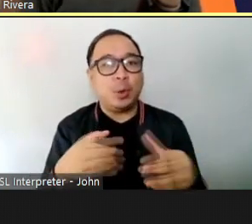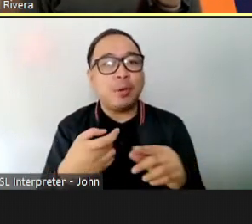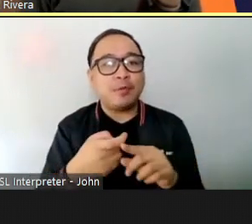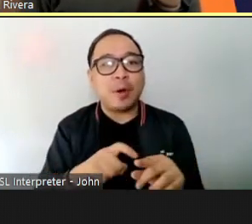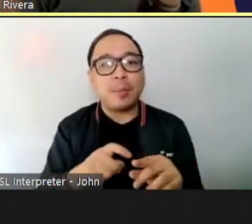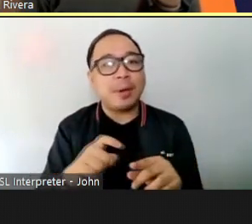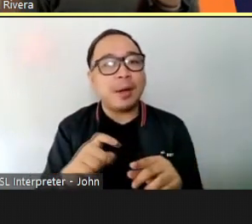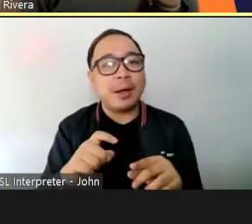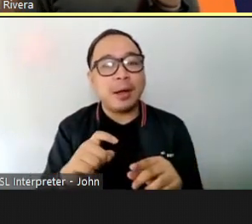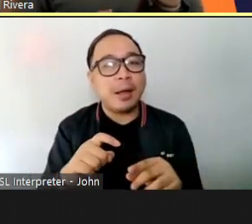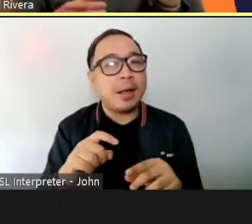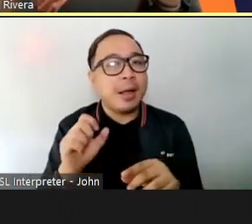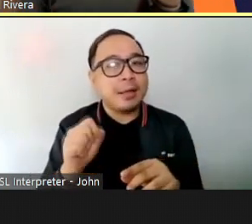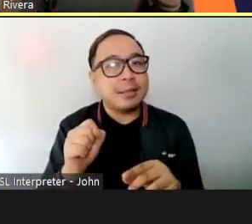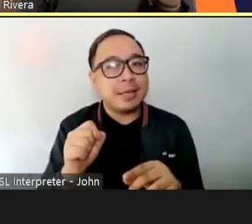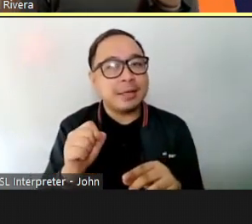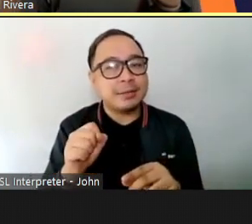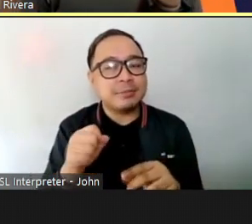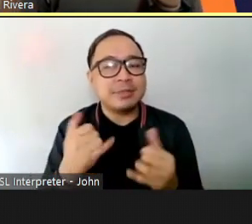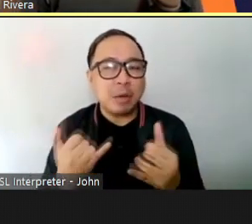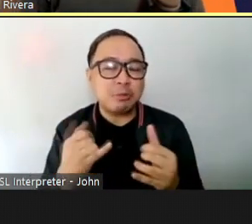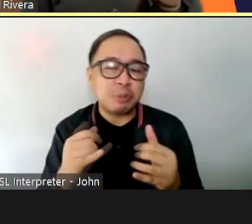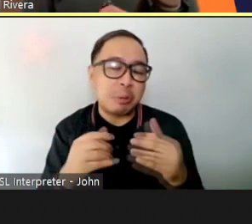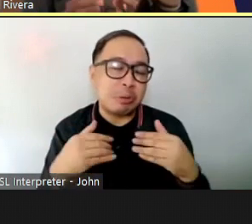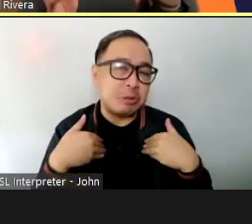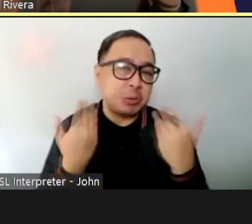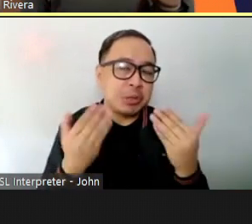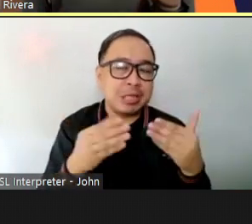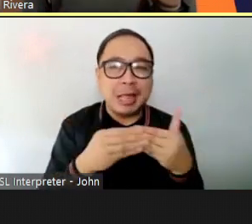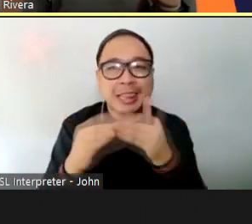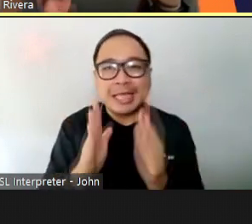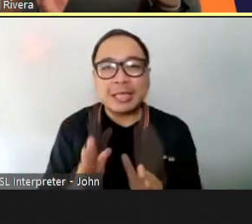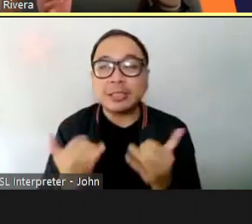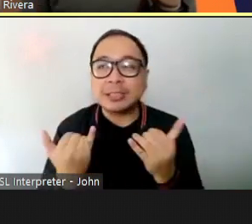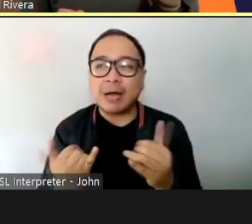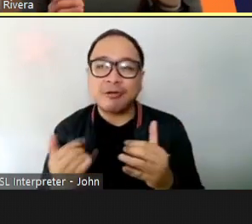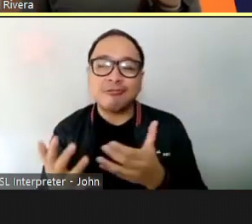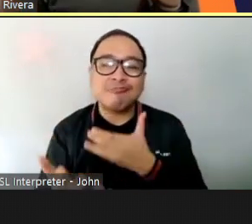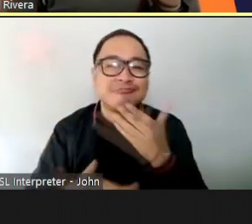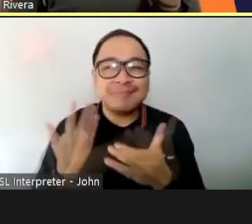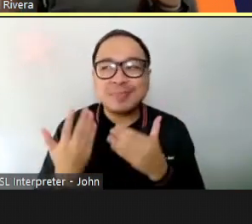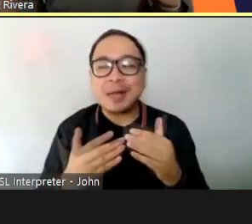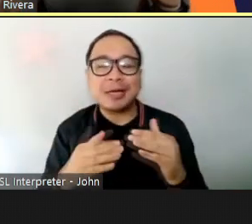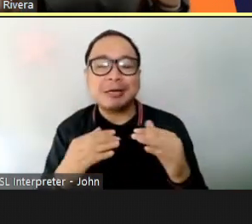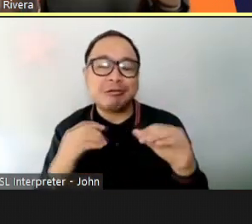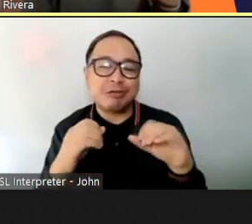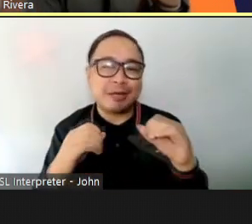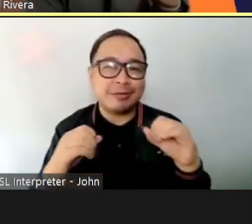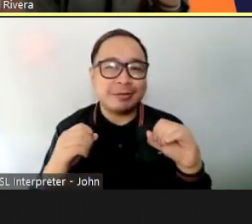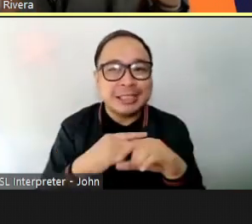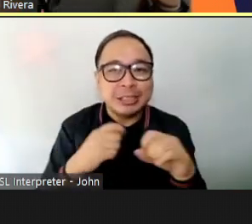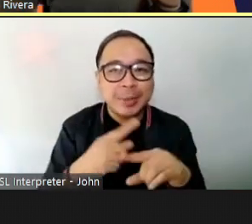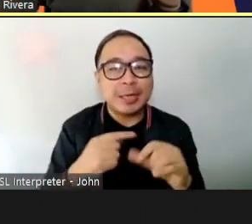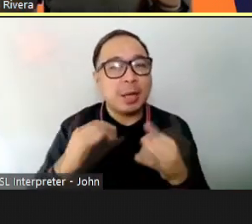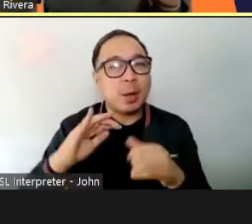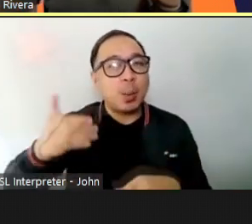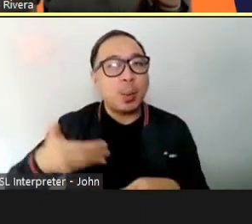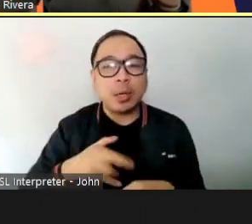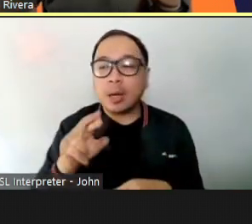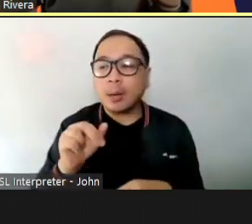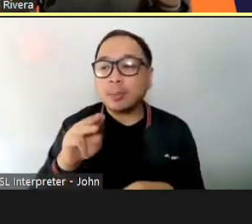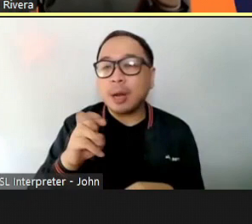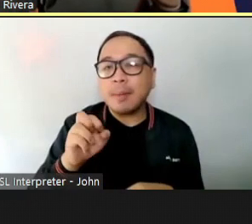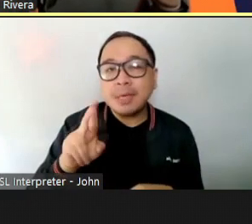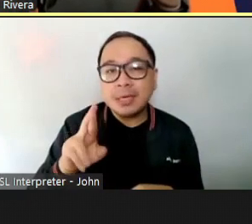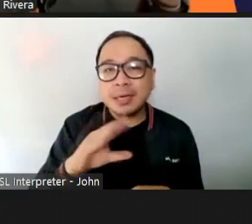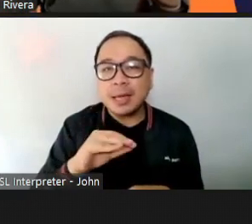Young Leaders. Mag-ingay sa comment section. Please welcome them. Let us all welcome Ramir and Glay.